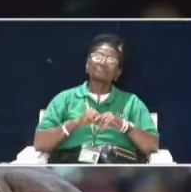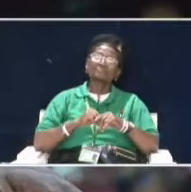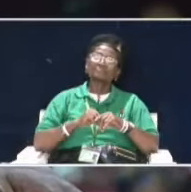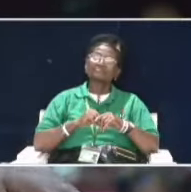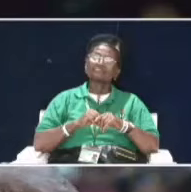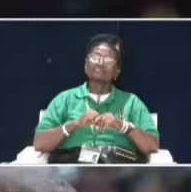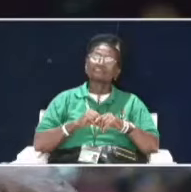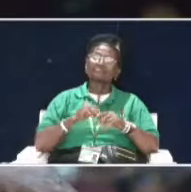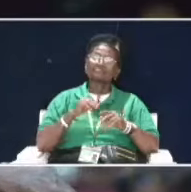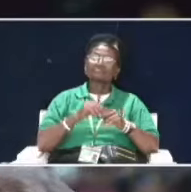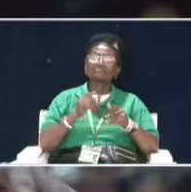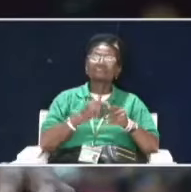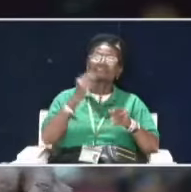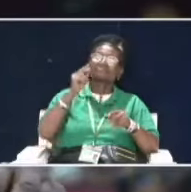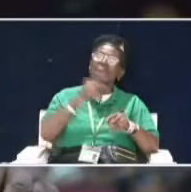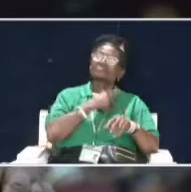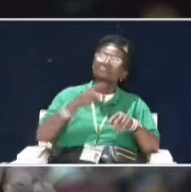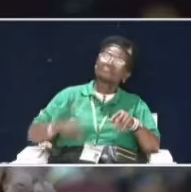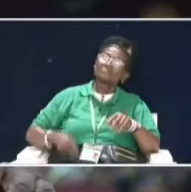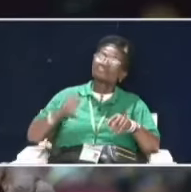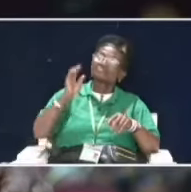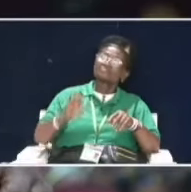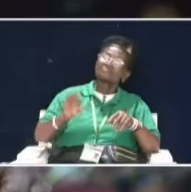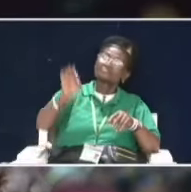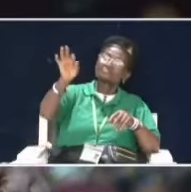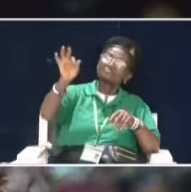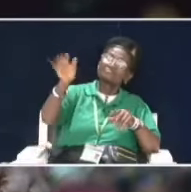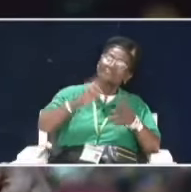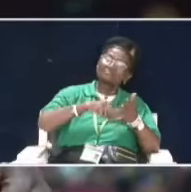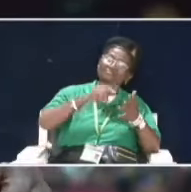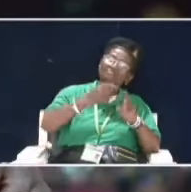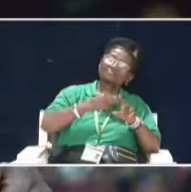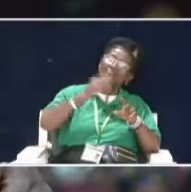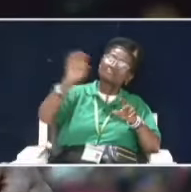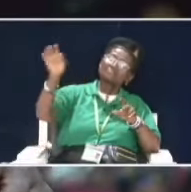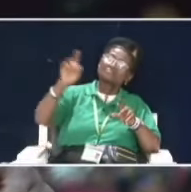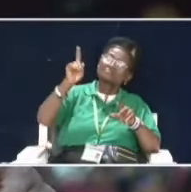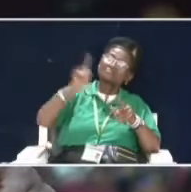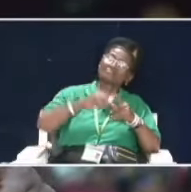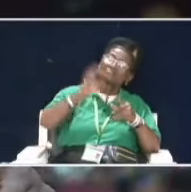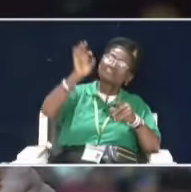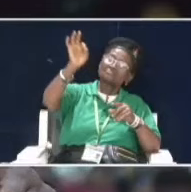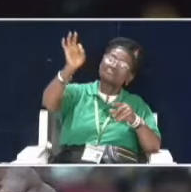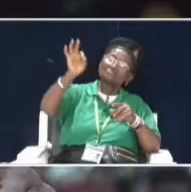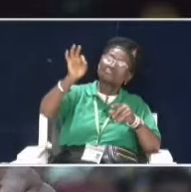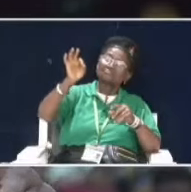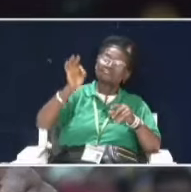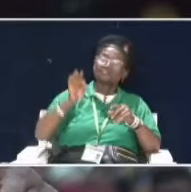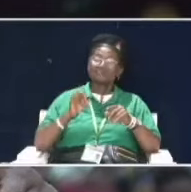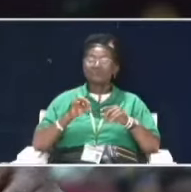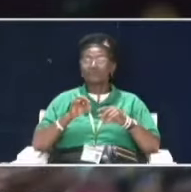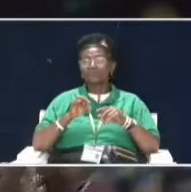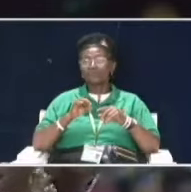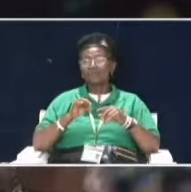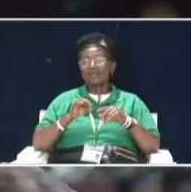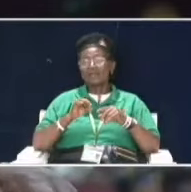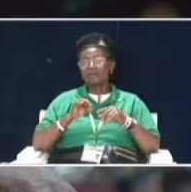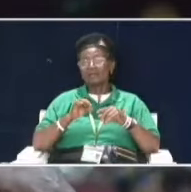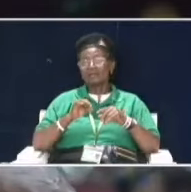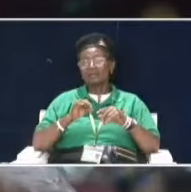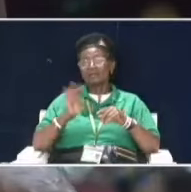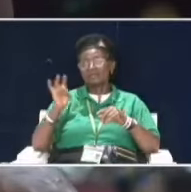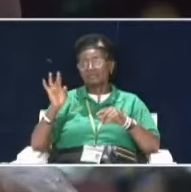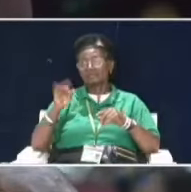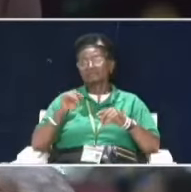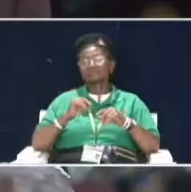In 1 Kings chapter 19, if you read from verse 1 to 9, 1 Kings 19 from verse 1 to 8, rather,